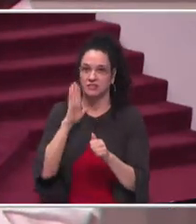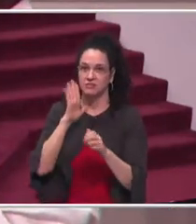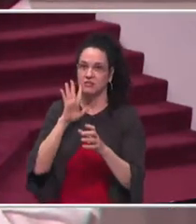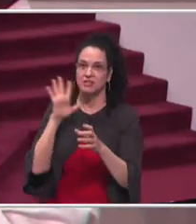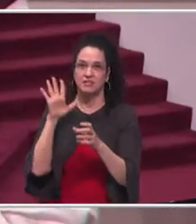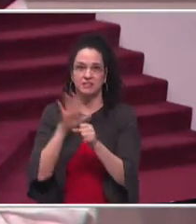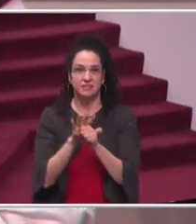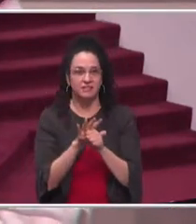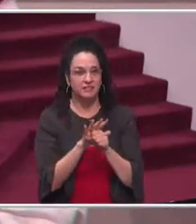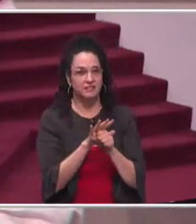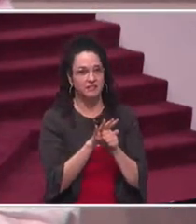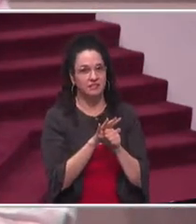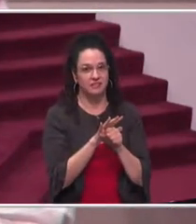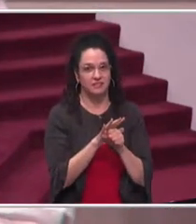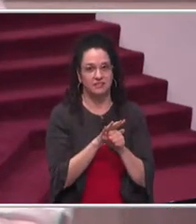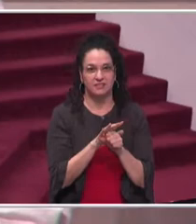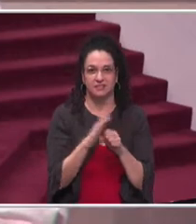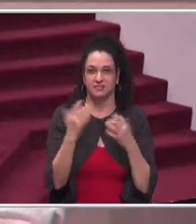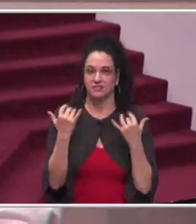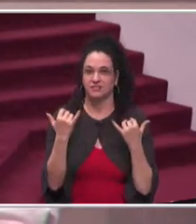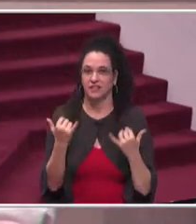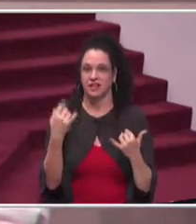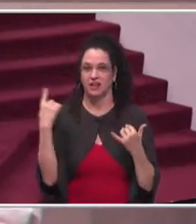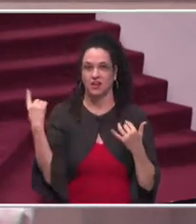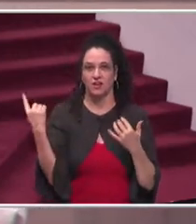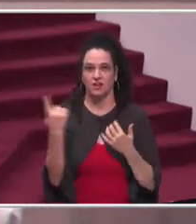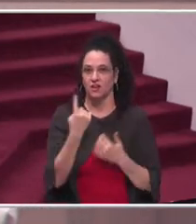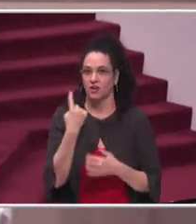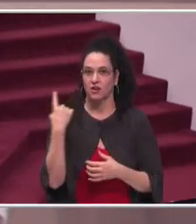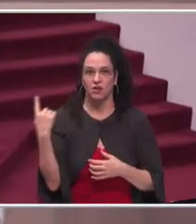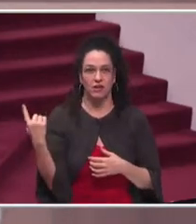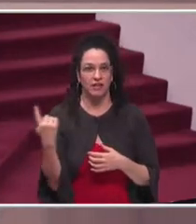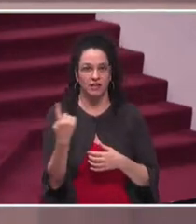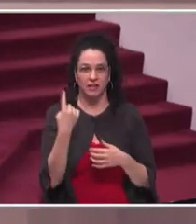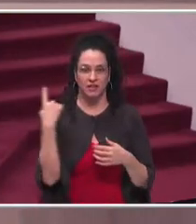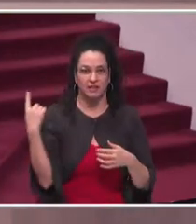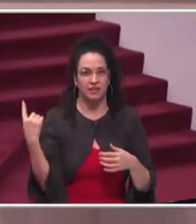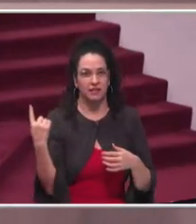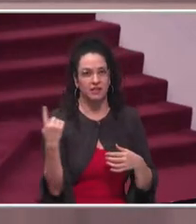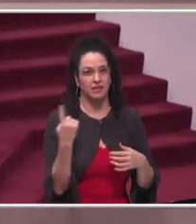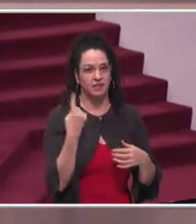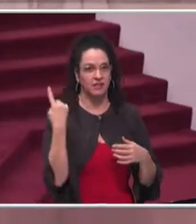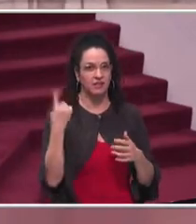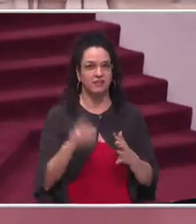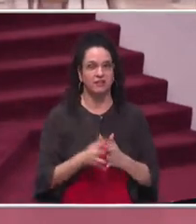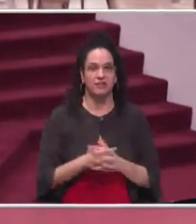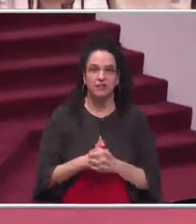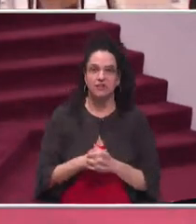Promises now and for always.